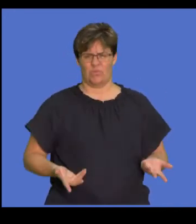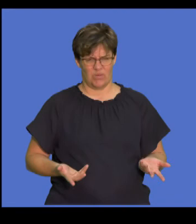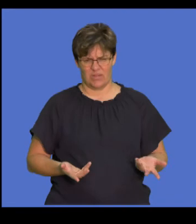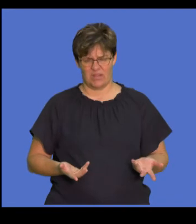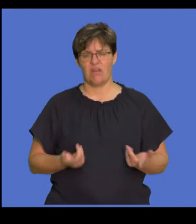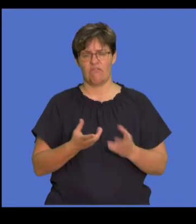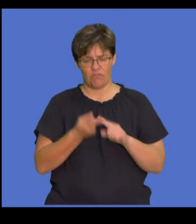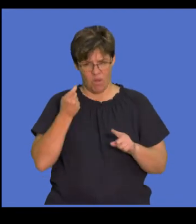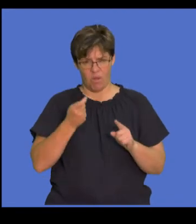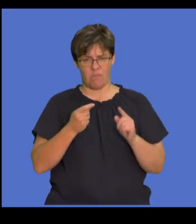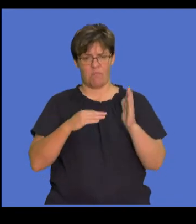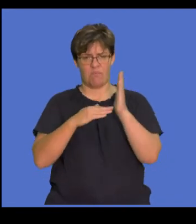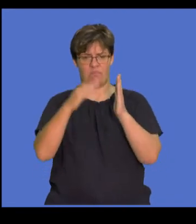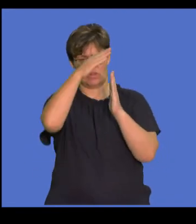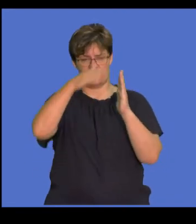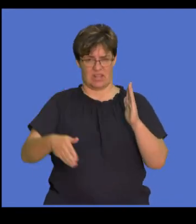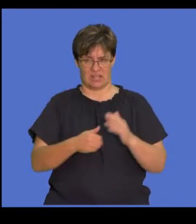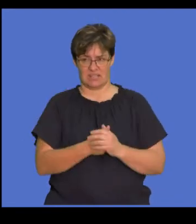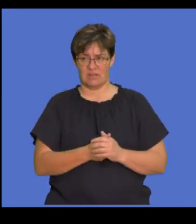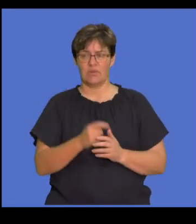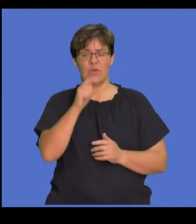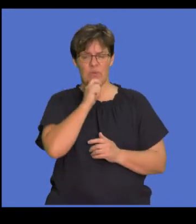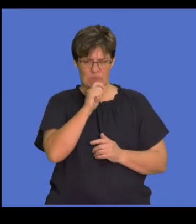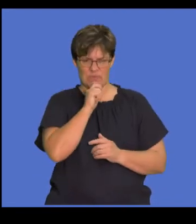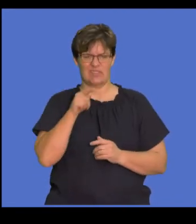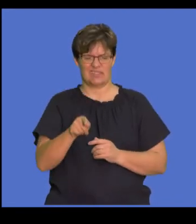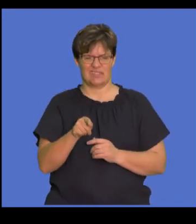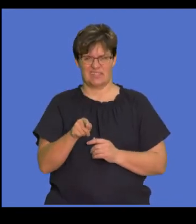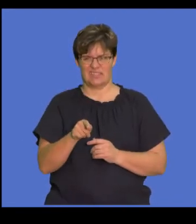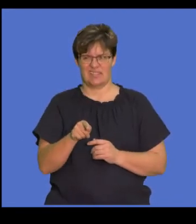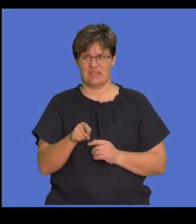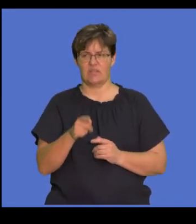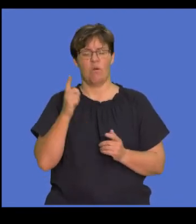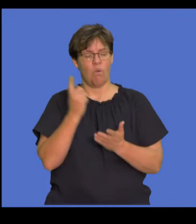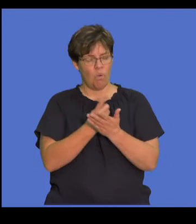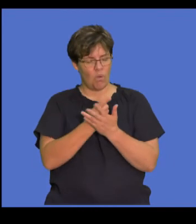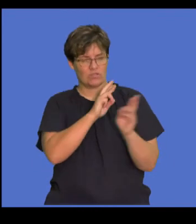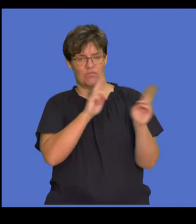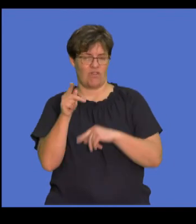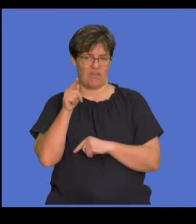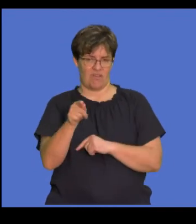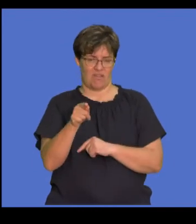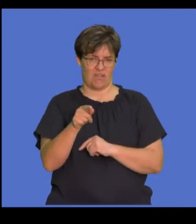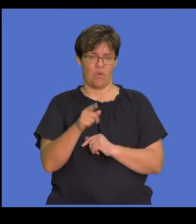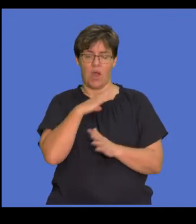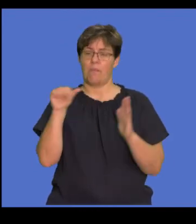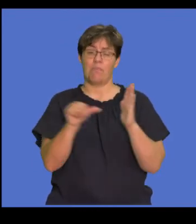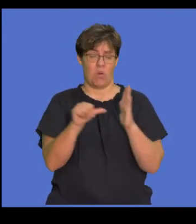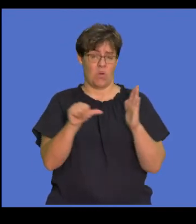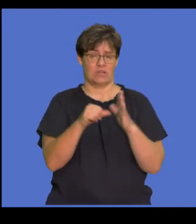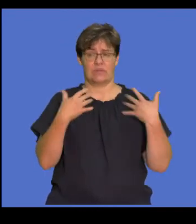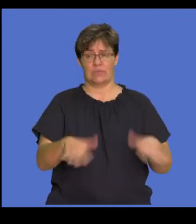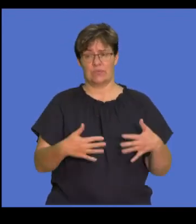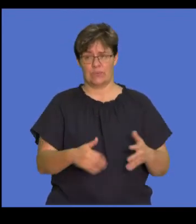this from our triangles. Remember, we've been using the triangles, guys. I will always refer to them because they are really